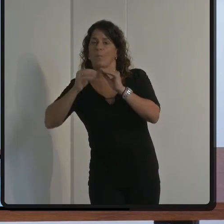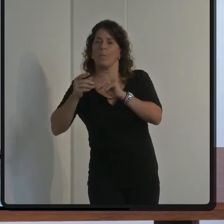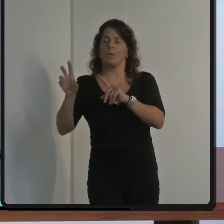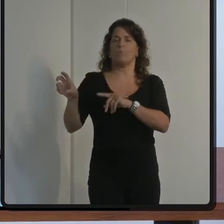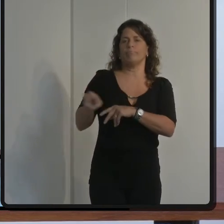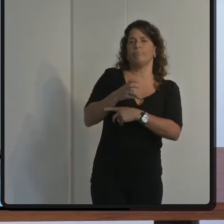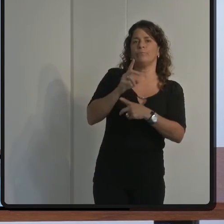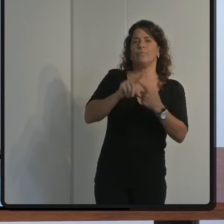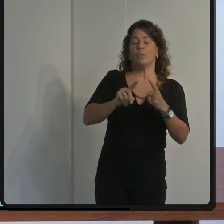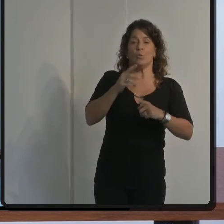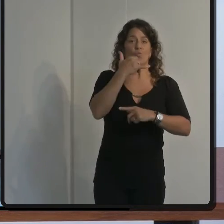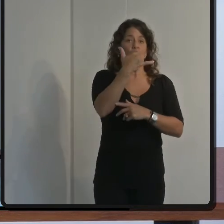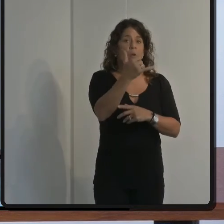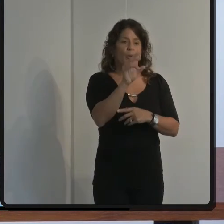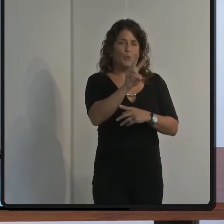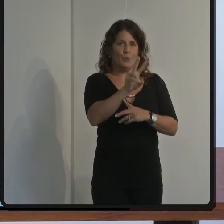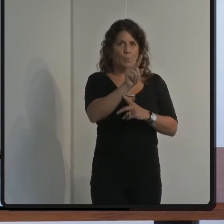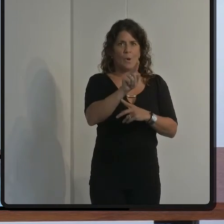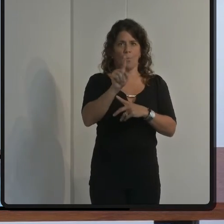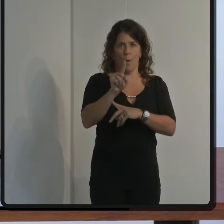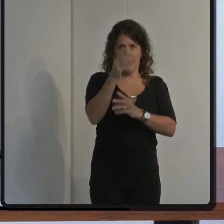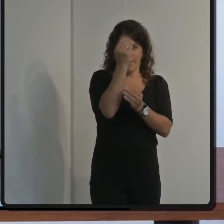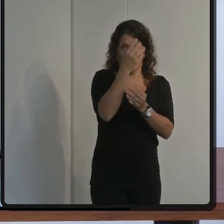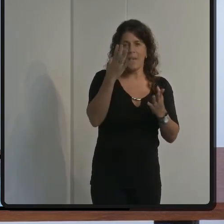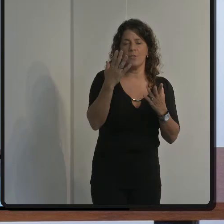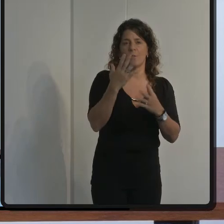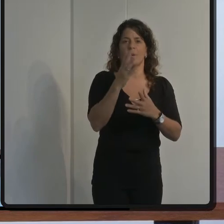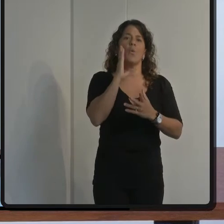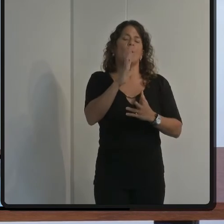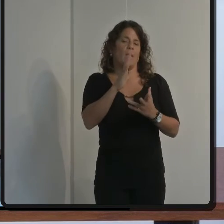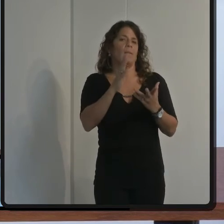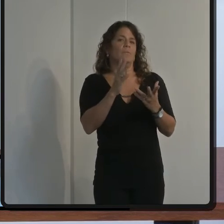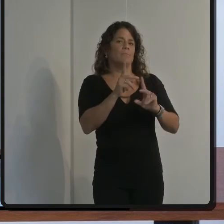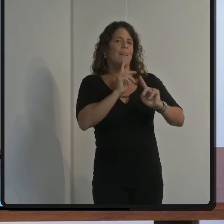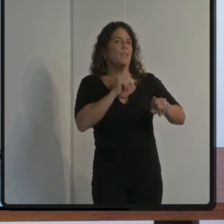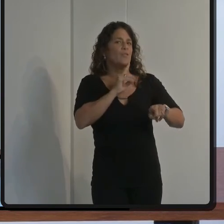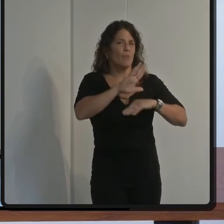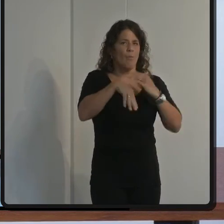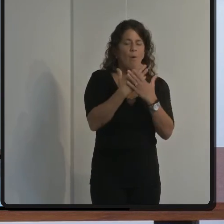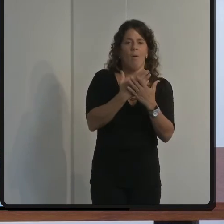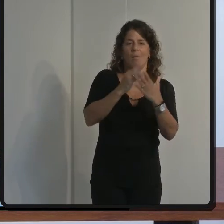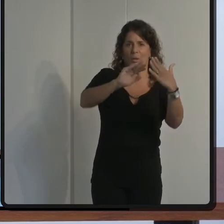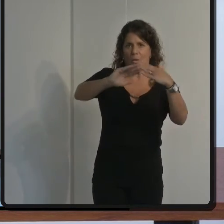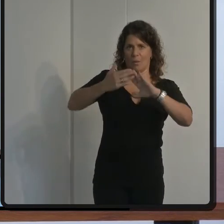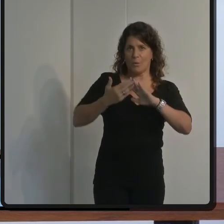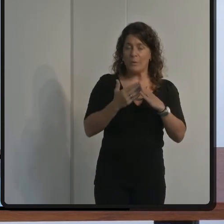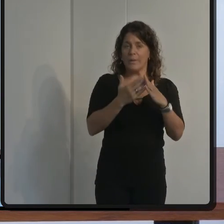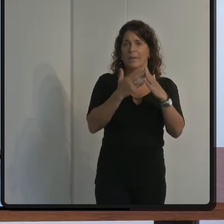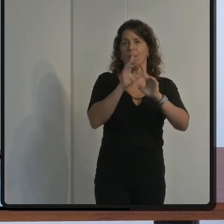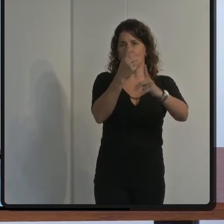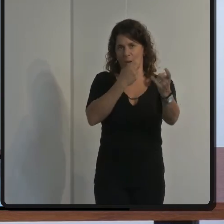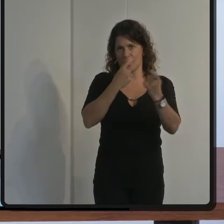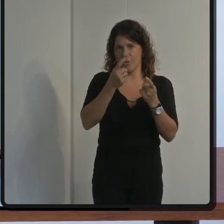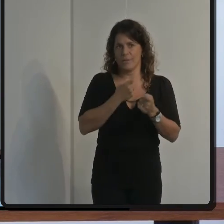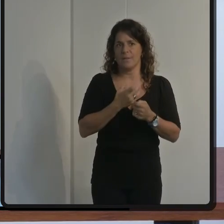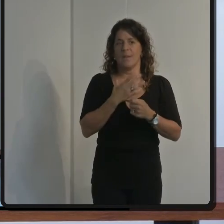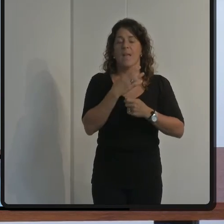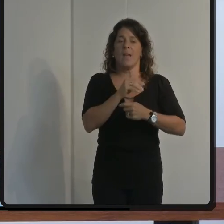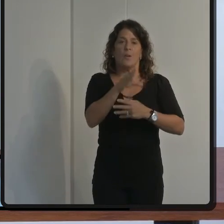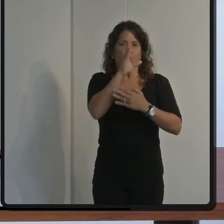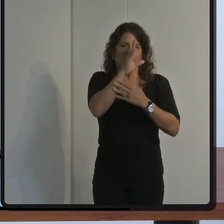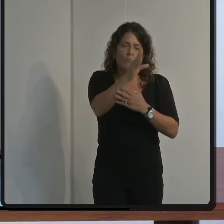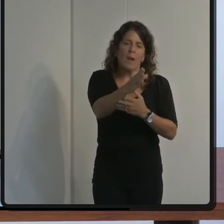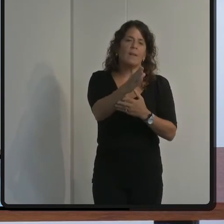211 information line will be able to provide customized local information for our county and direct access